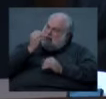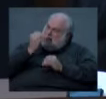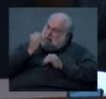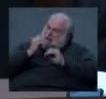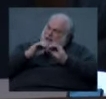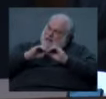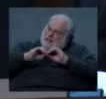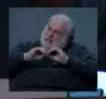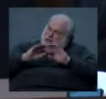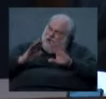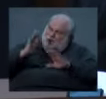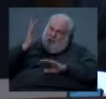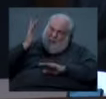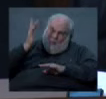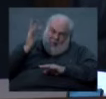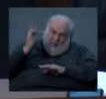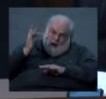not be